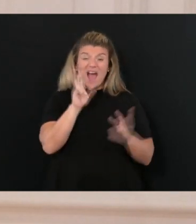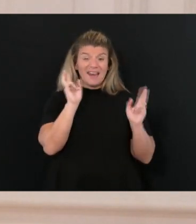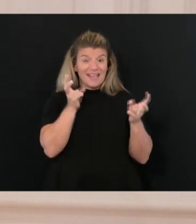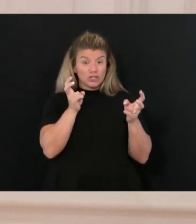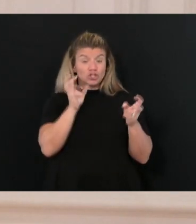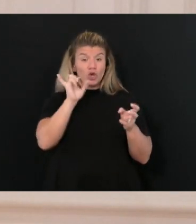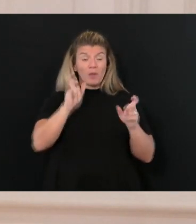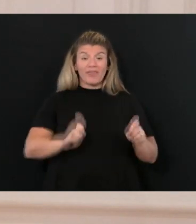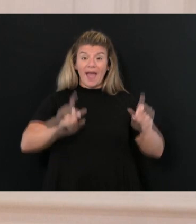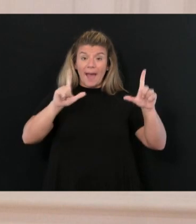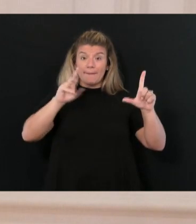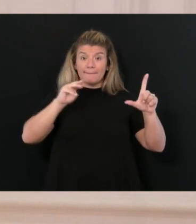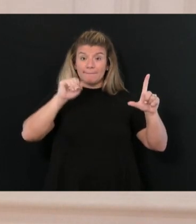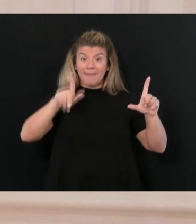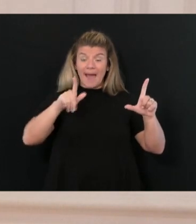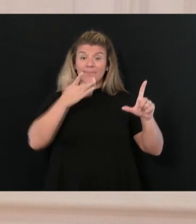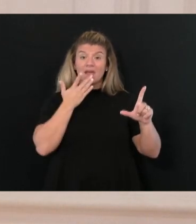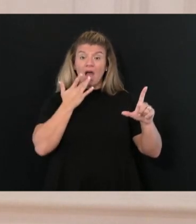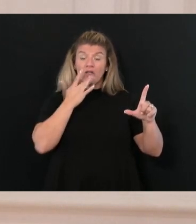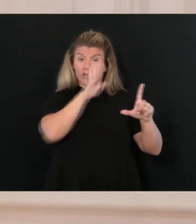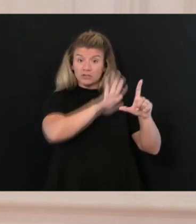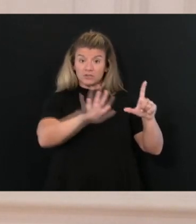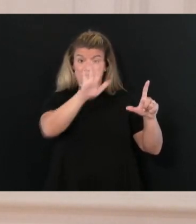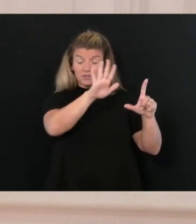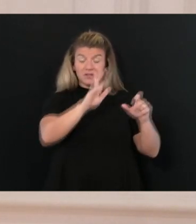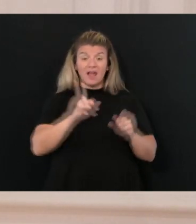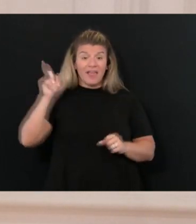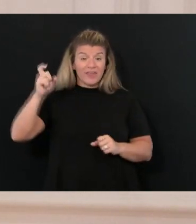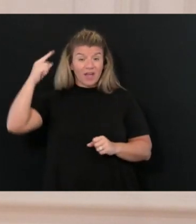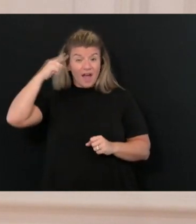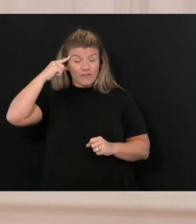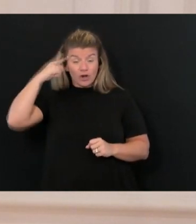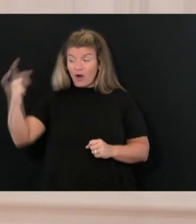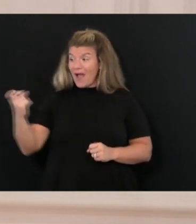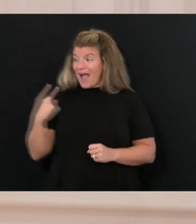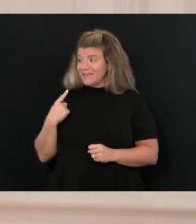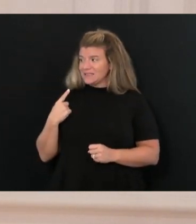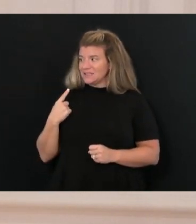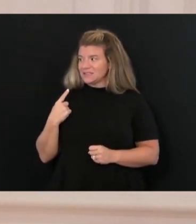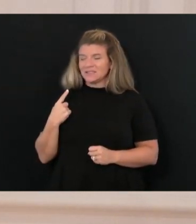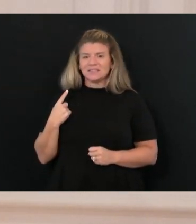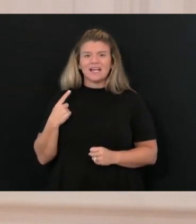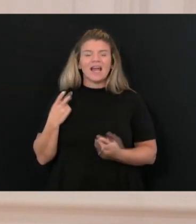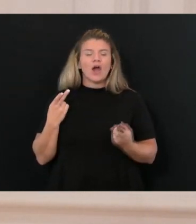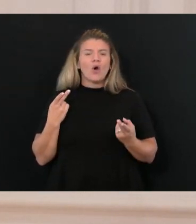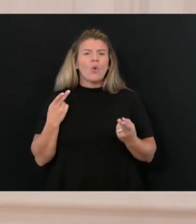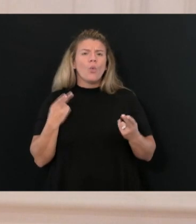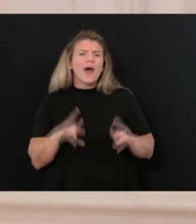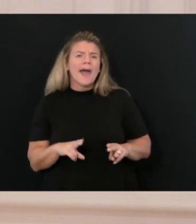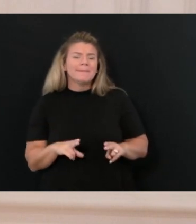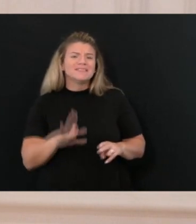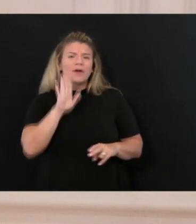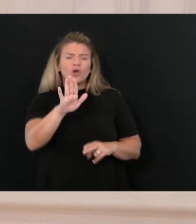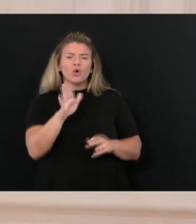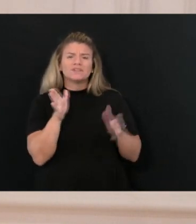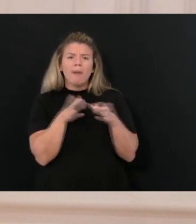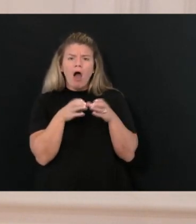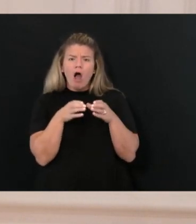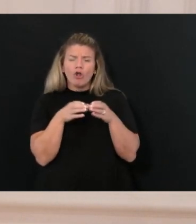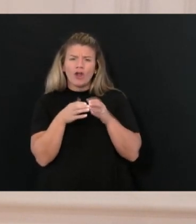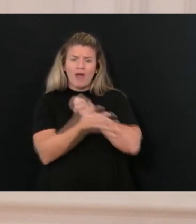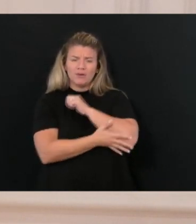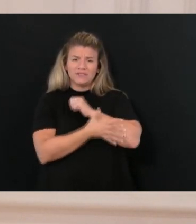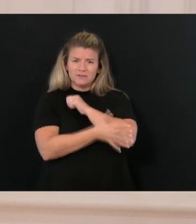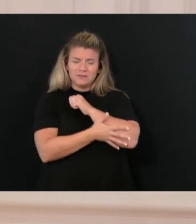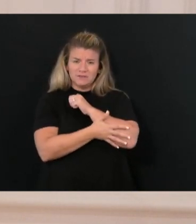map that we have produced, the governor asked us, what happens when you have smaller counties? Is that fair to